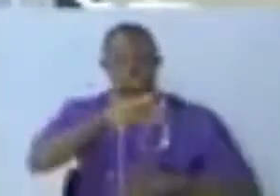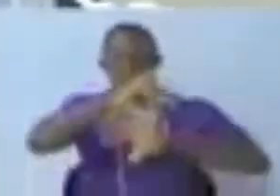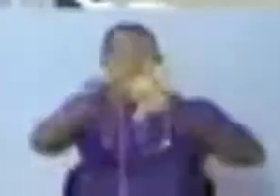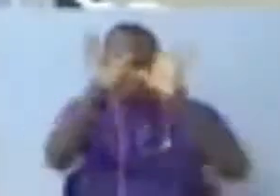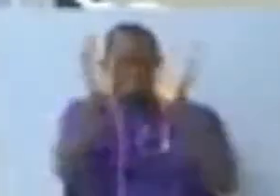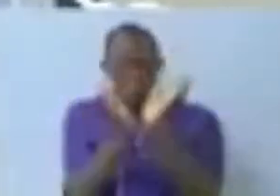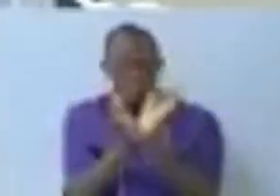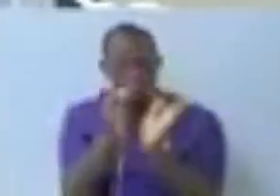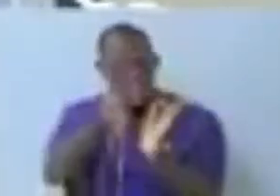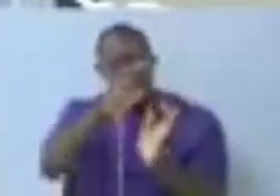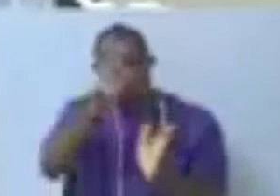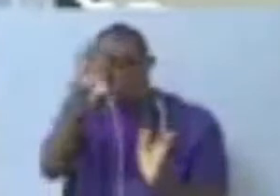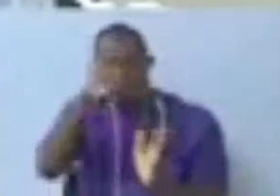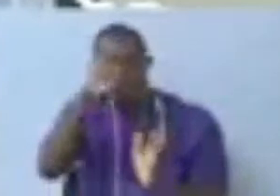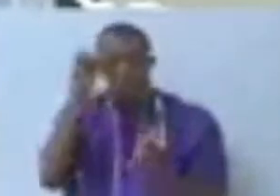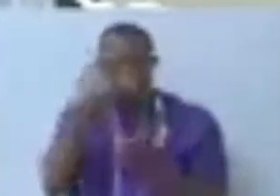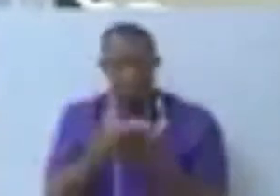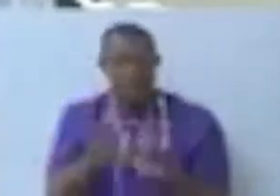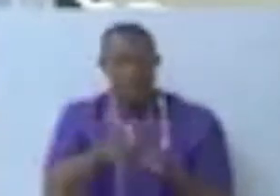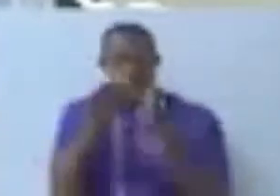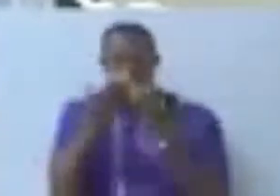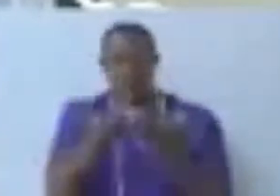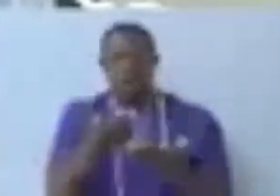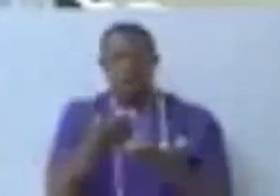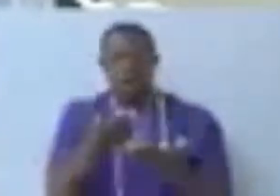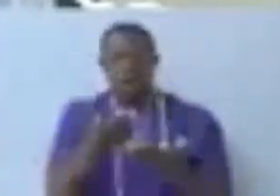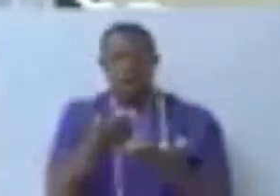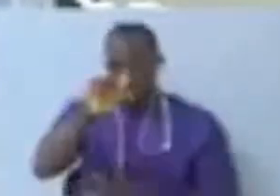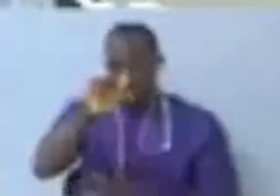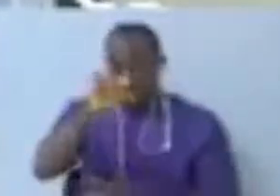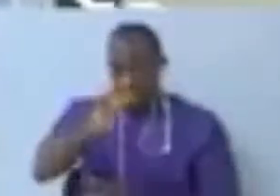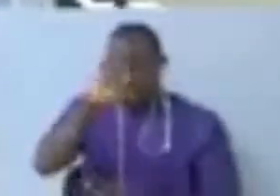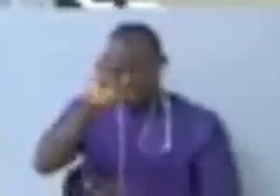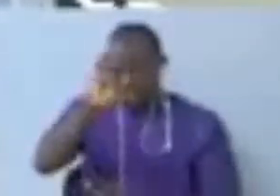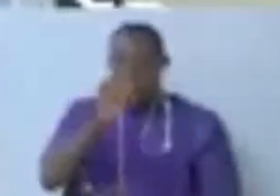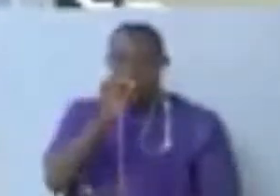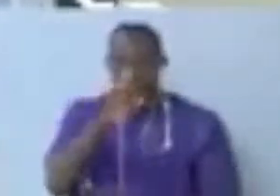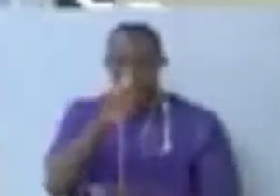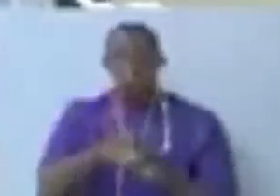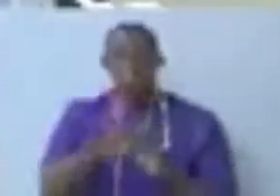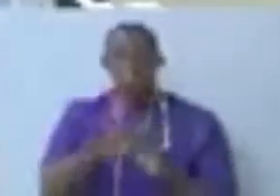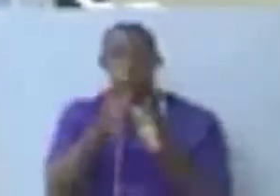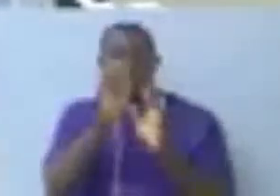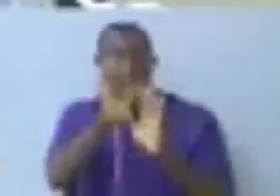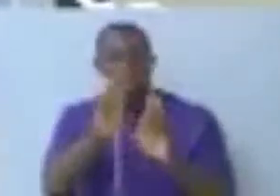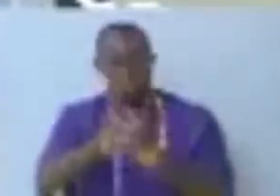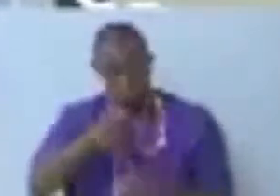then Rambo said, let me go and bring the Justice Minister.